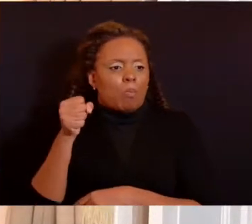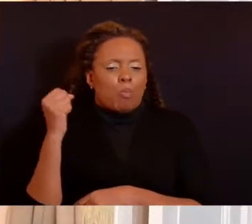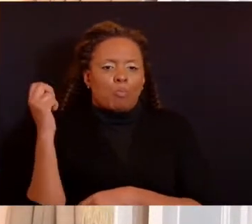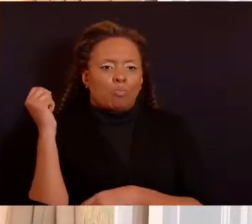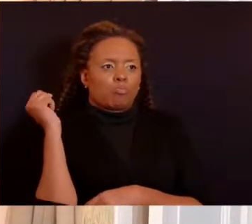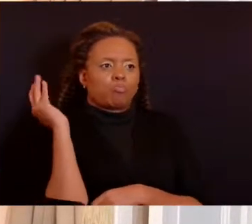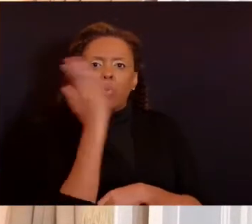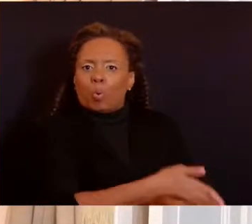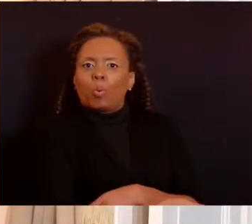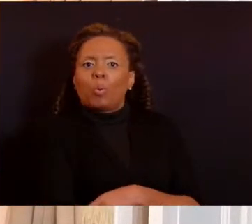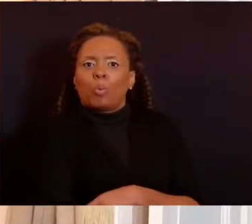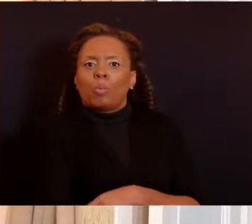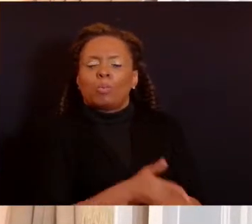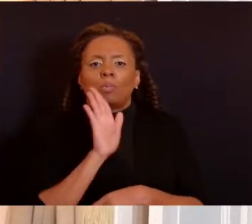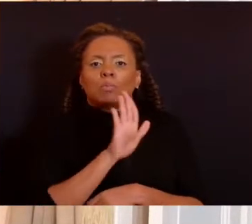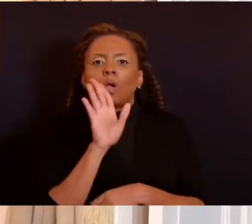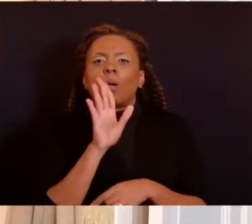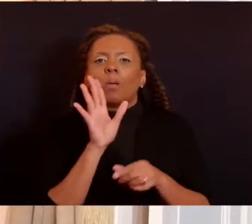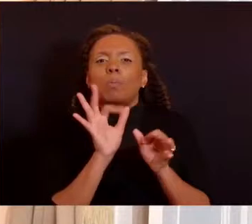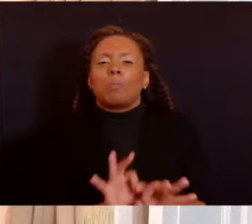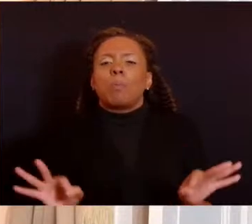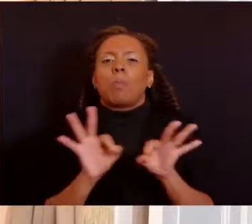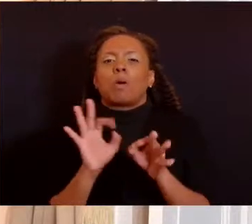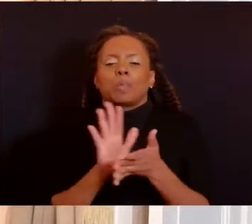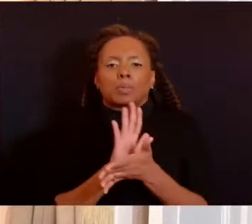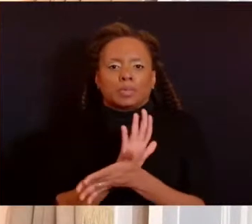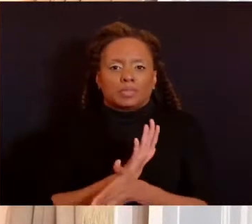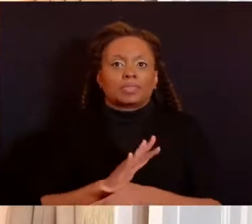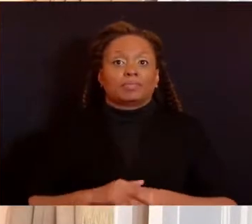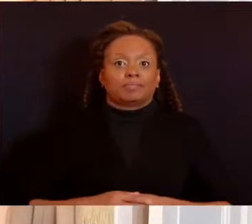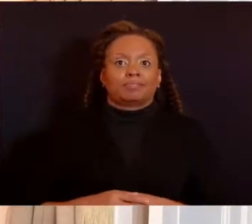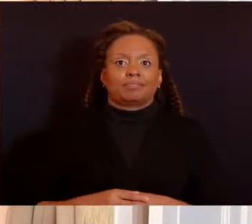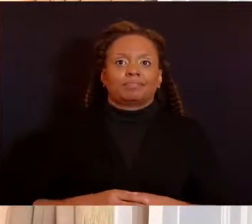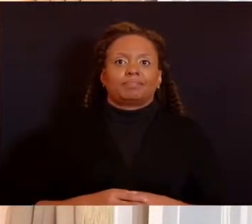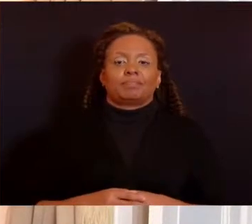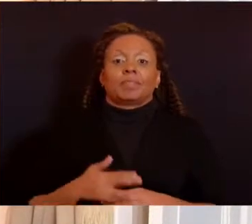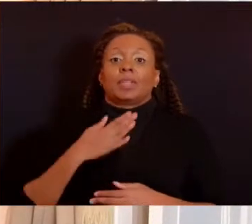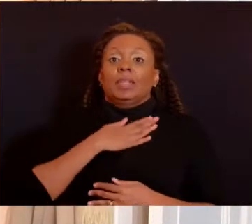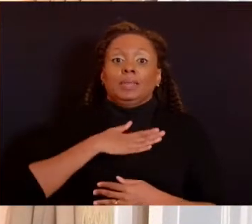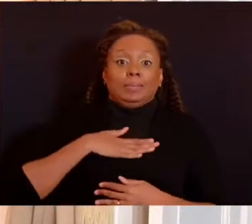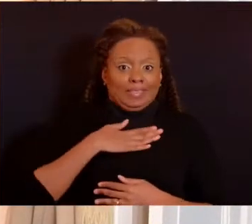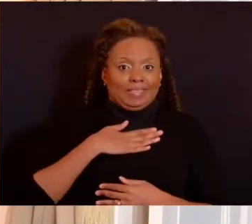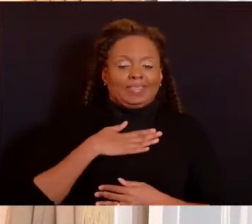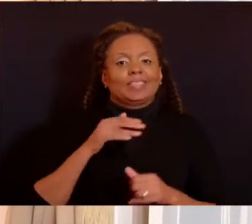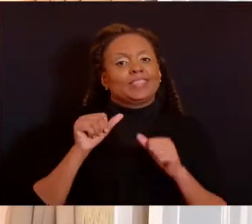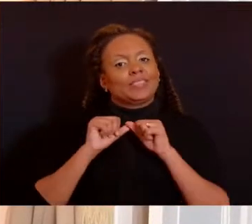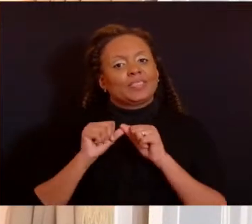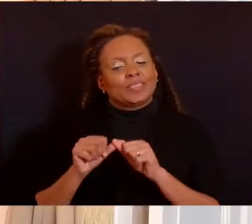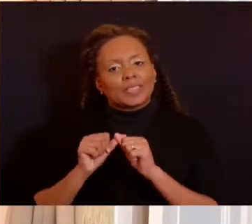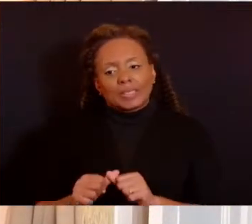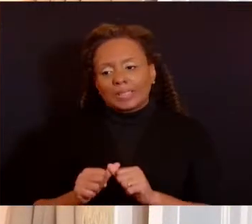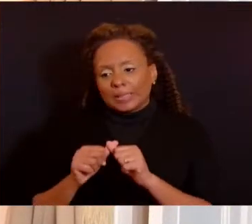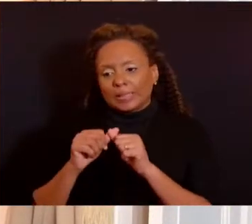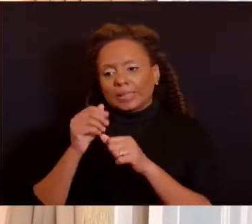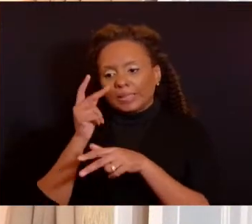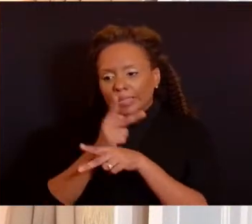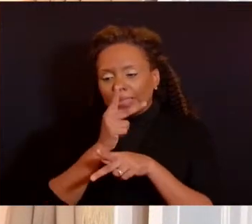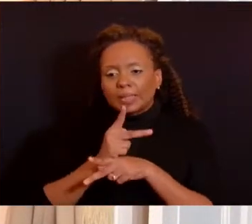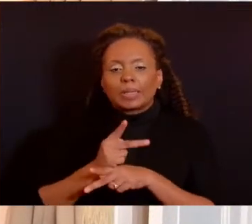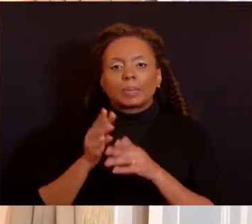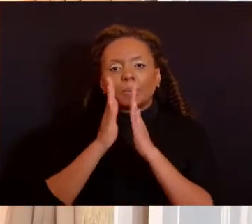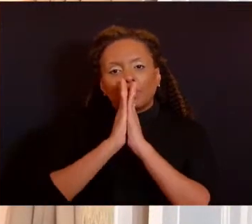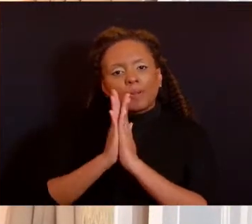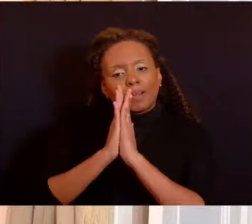personal documents that are most important to you and move. With that, I ask us please continue to be vigilant, pray for one